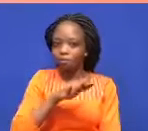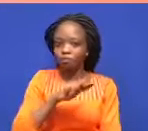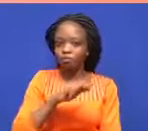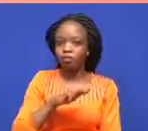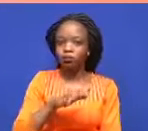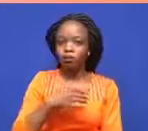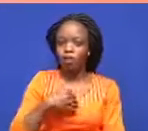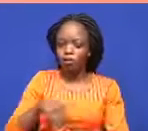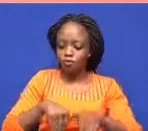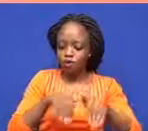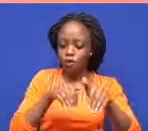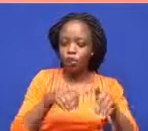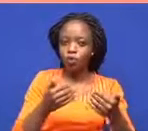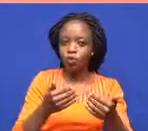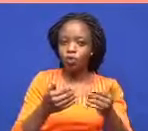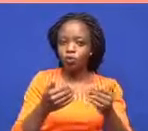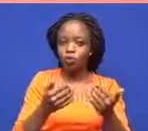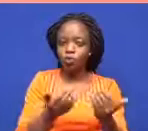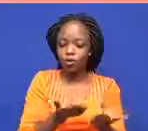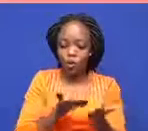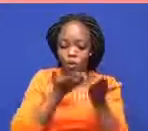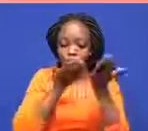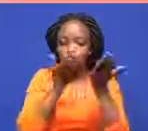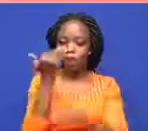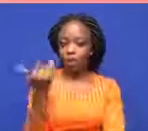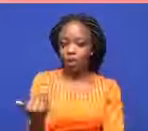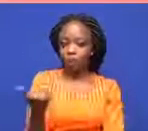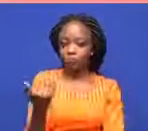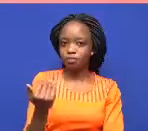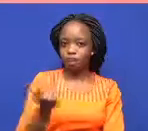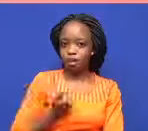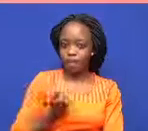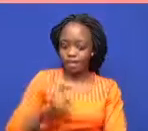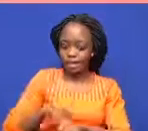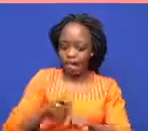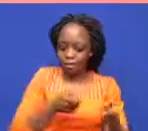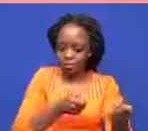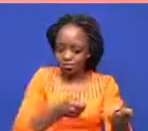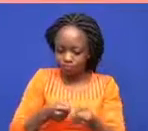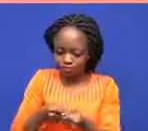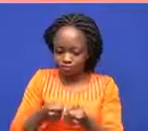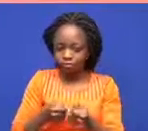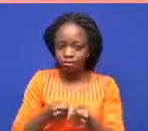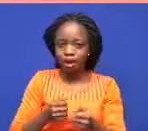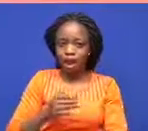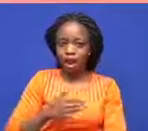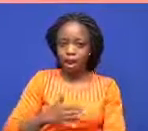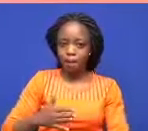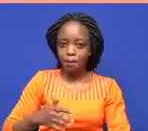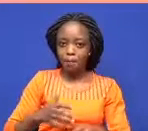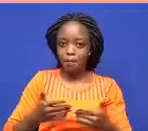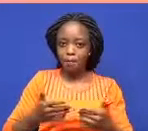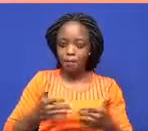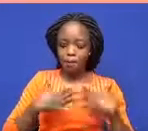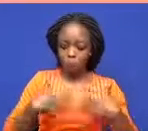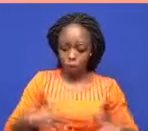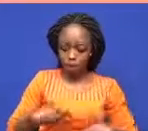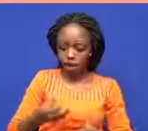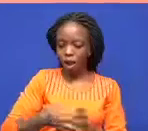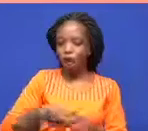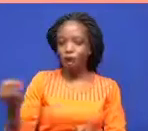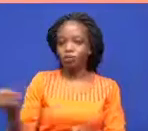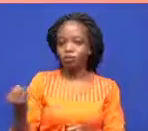to a cult that is sacrificing young girls after defiling them and chopping their private parts. According to a Singishu